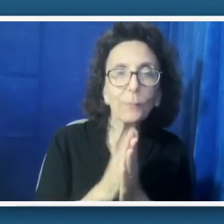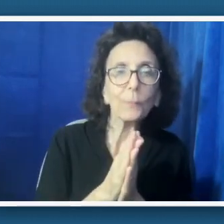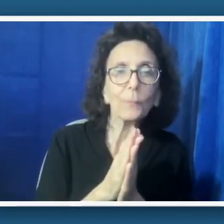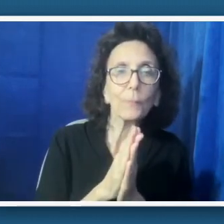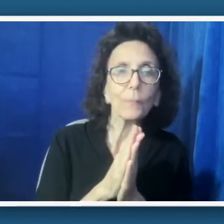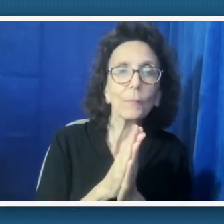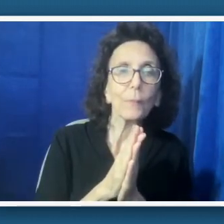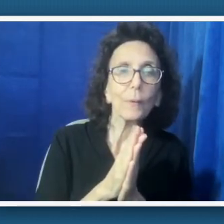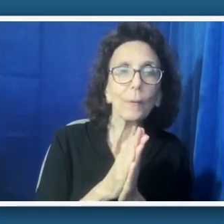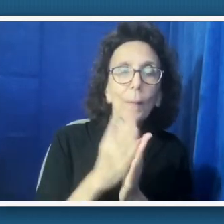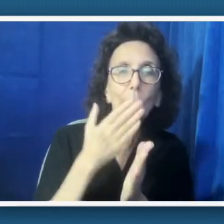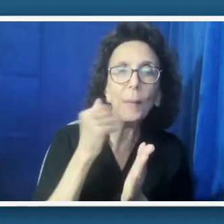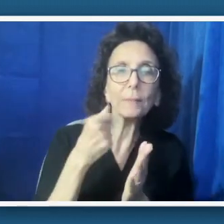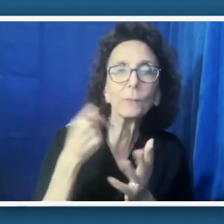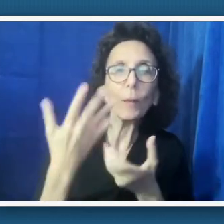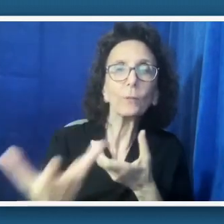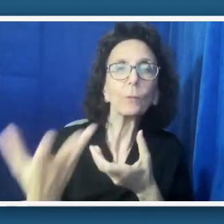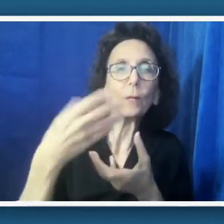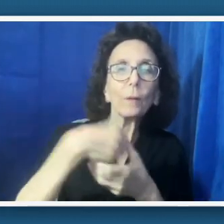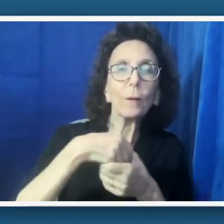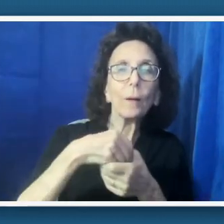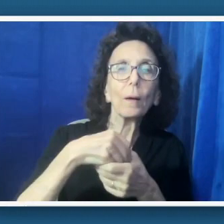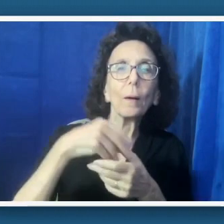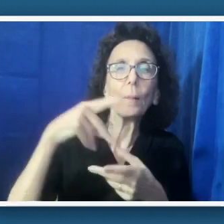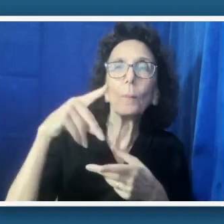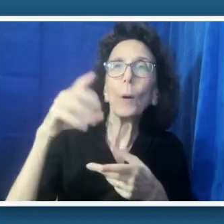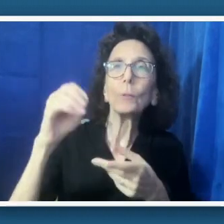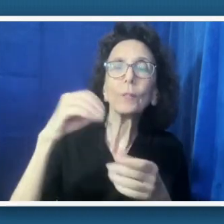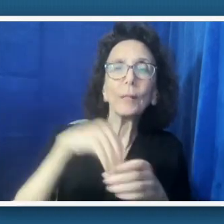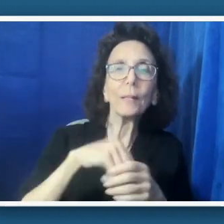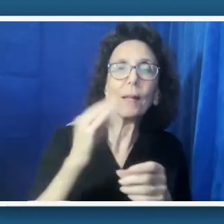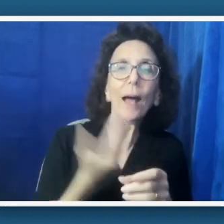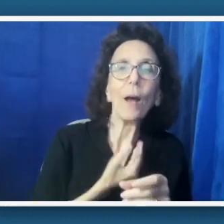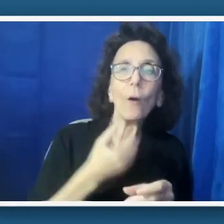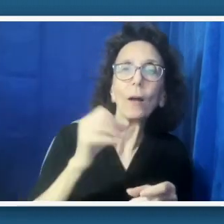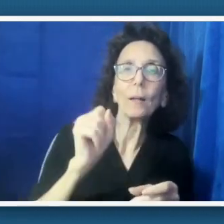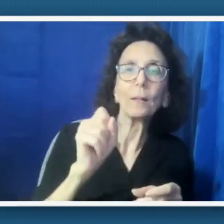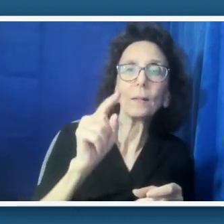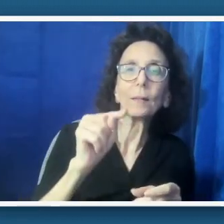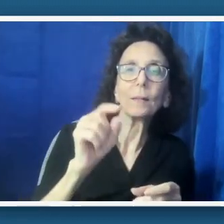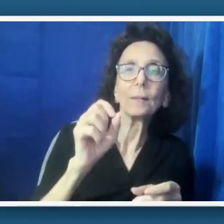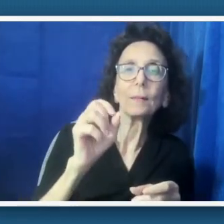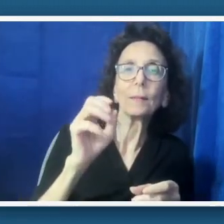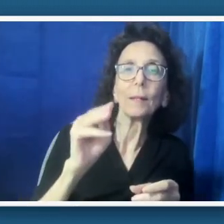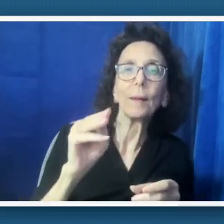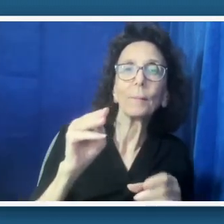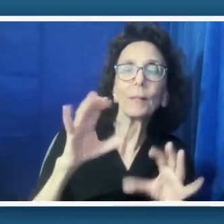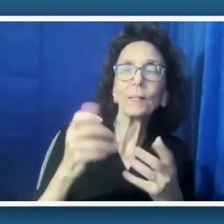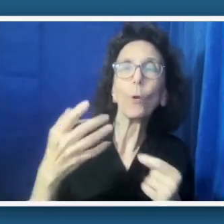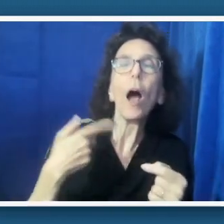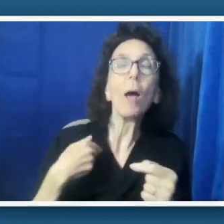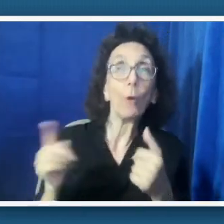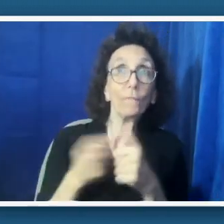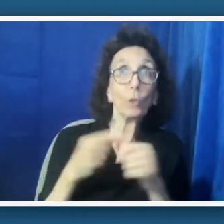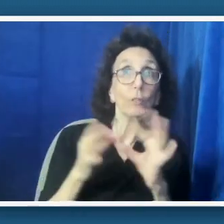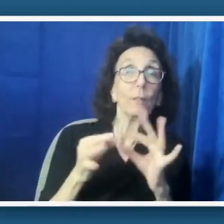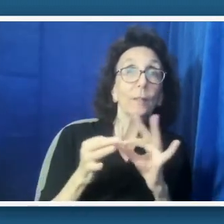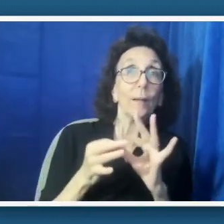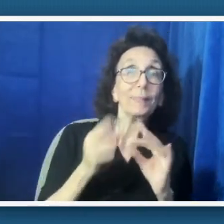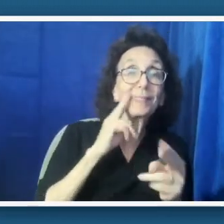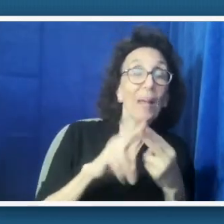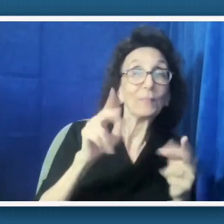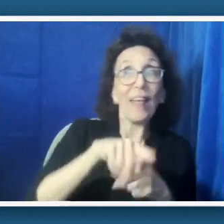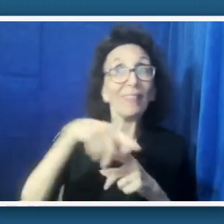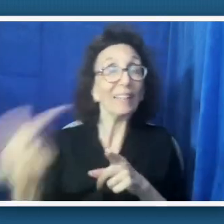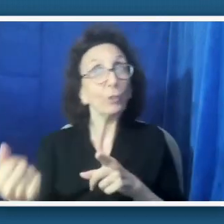they can incorporate postal art into their STEM classroom? And I'm going to start by dealing with the stamps, if that's okay, give you a chance to catch your breath, Maureen, since you've been talking